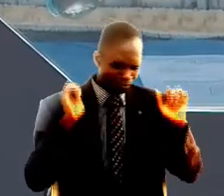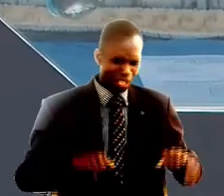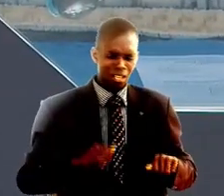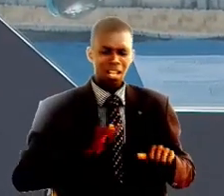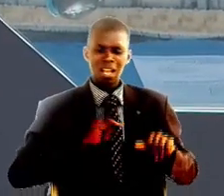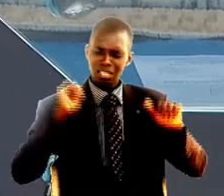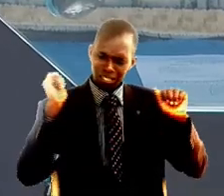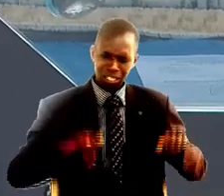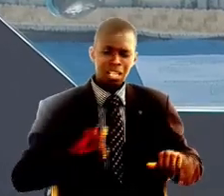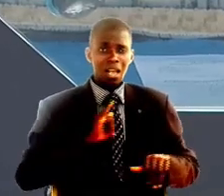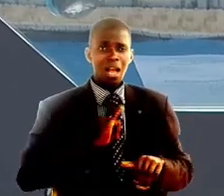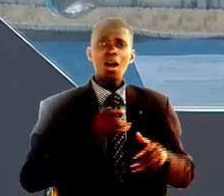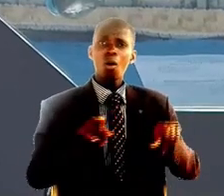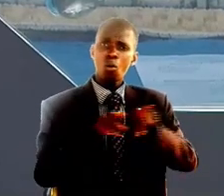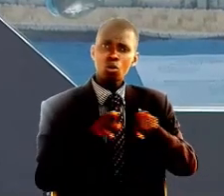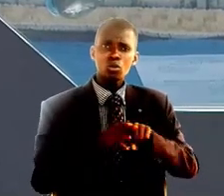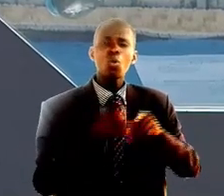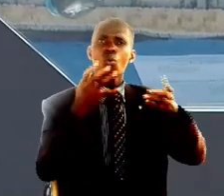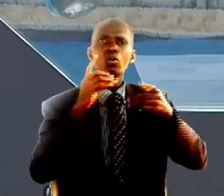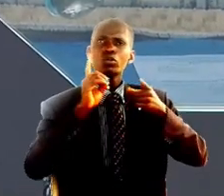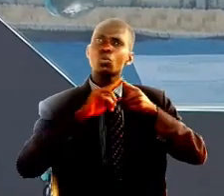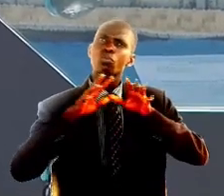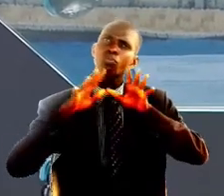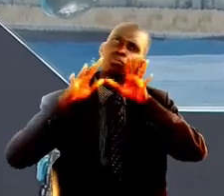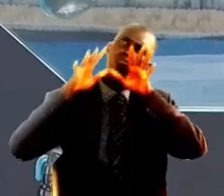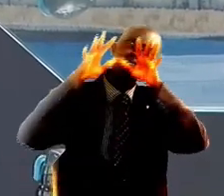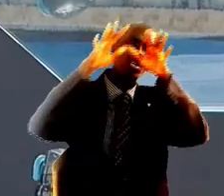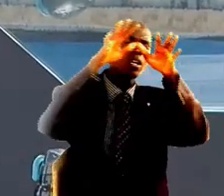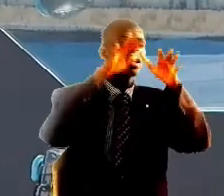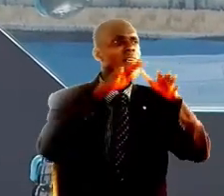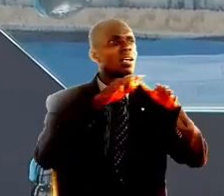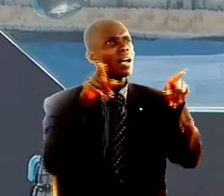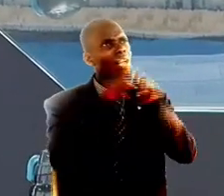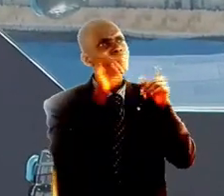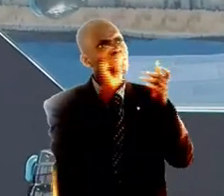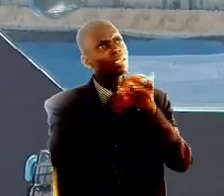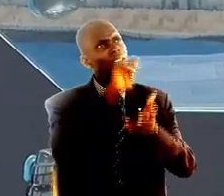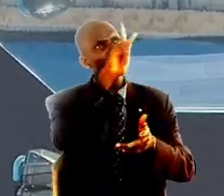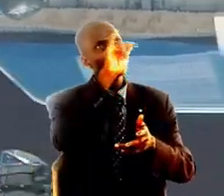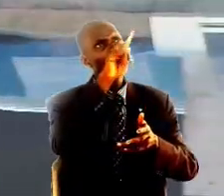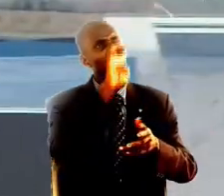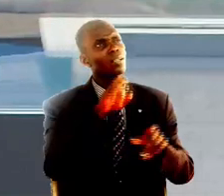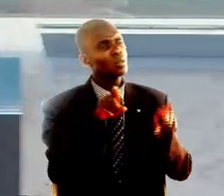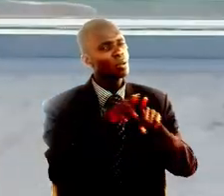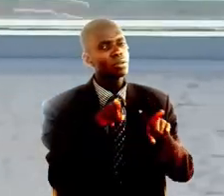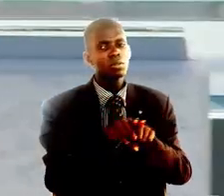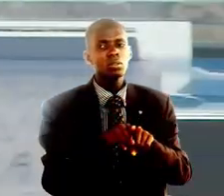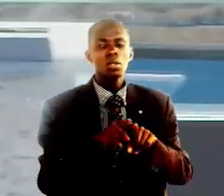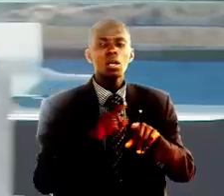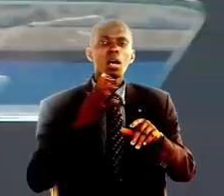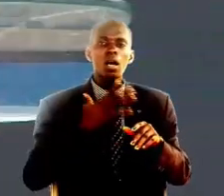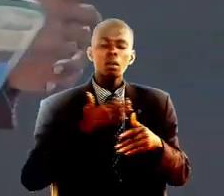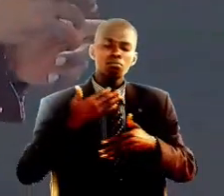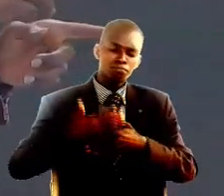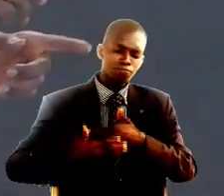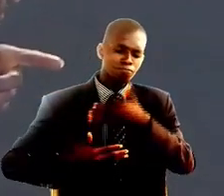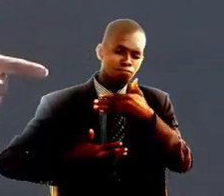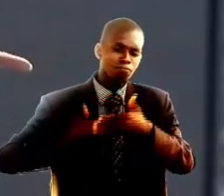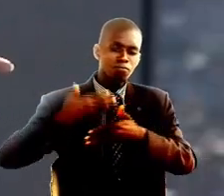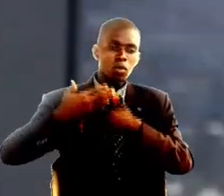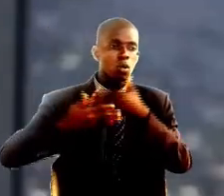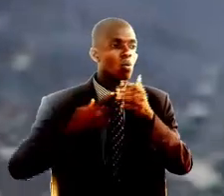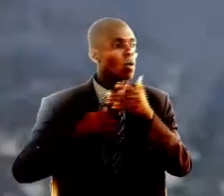to fly to the top like that. The big kite said, try. And then eventually, he allowed